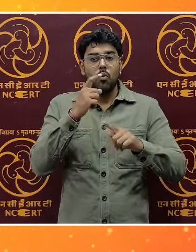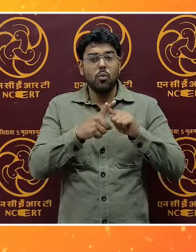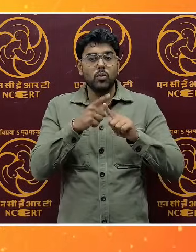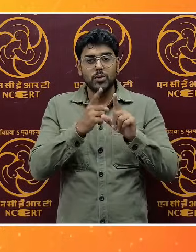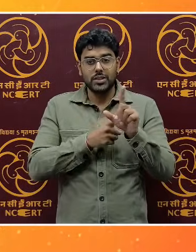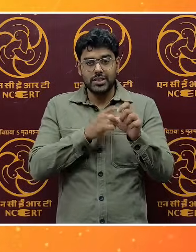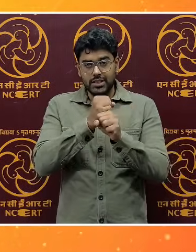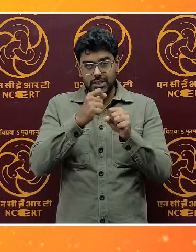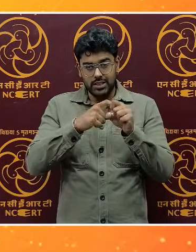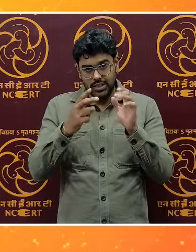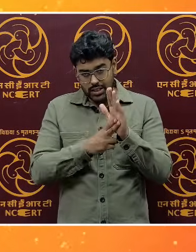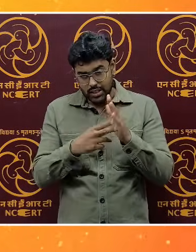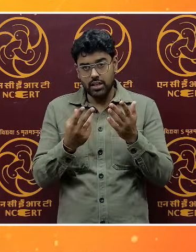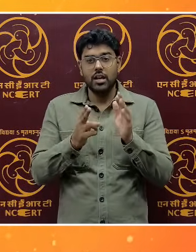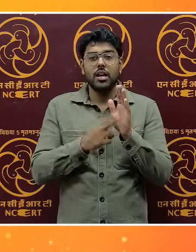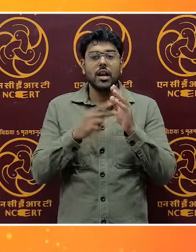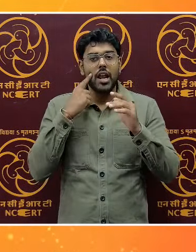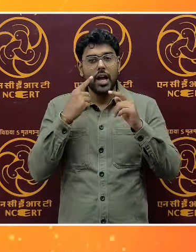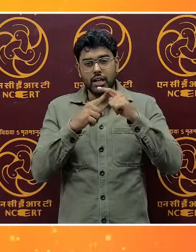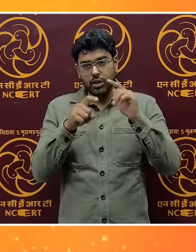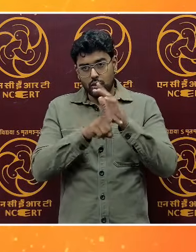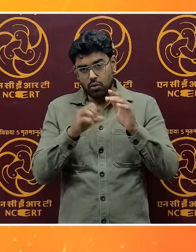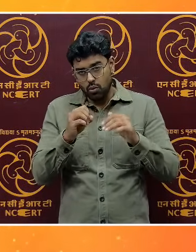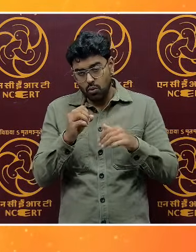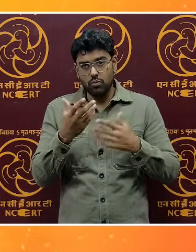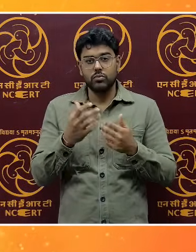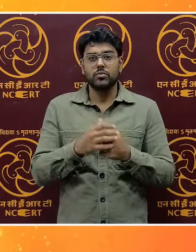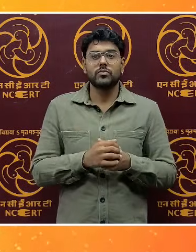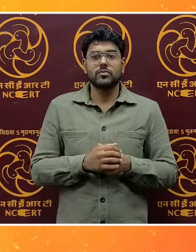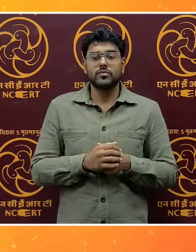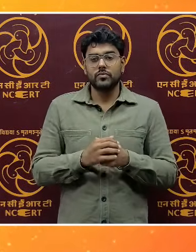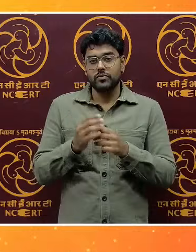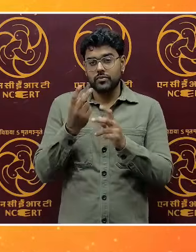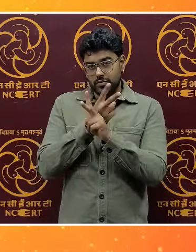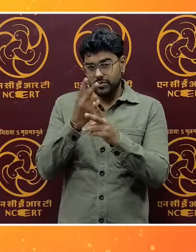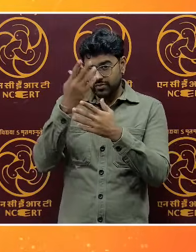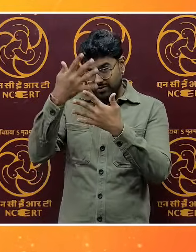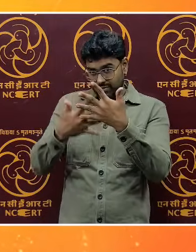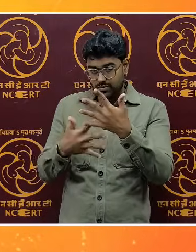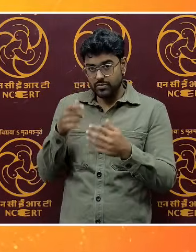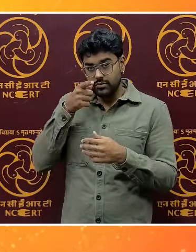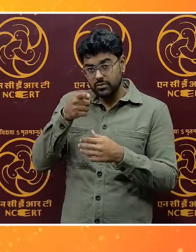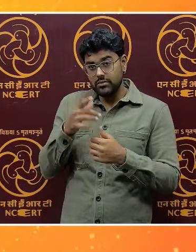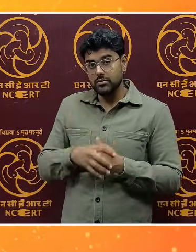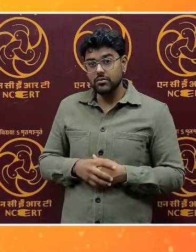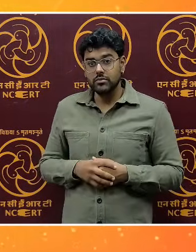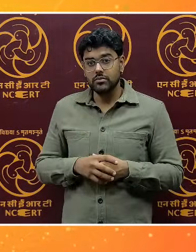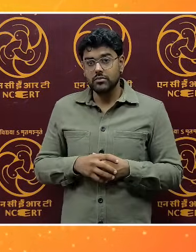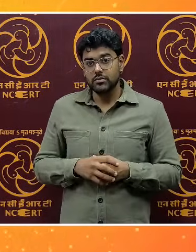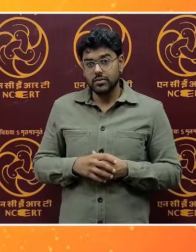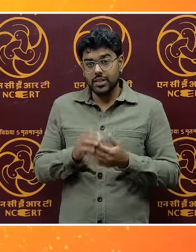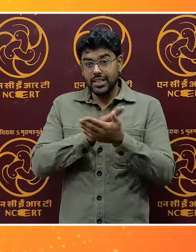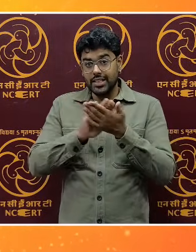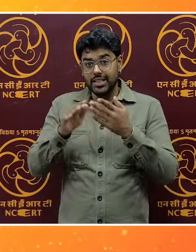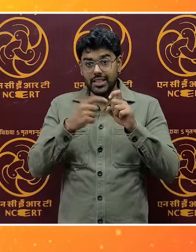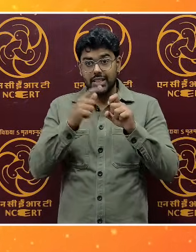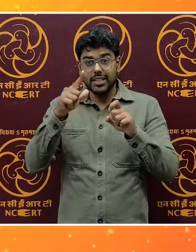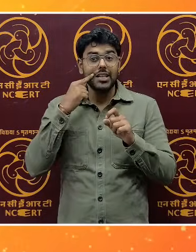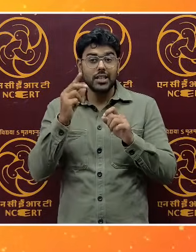gas, nitrogen gas, helium, right. So if we talk of where they are placed, so helium is present